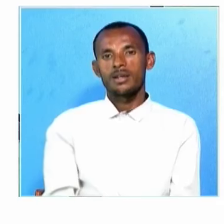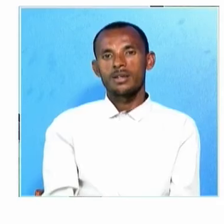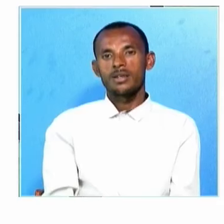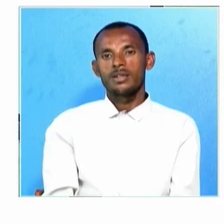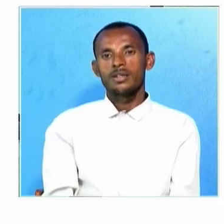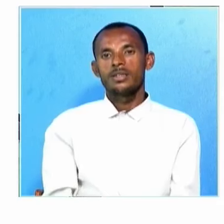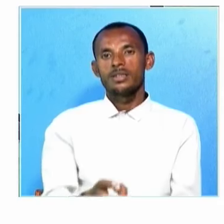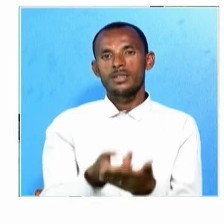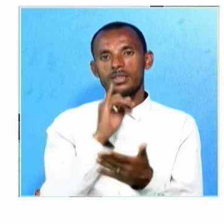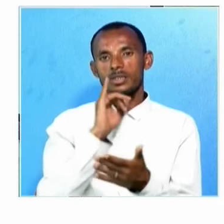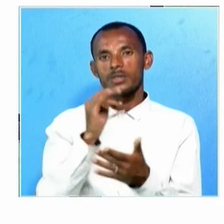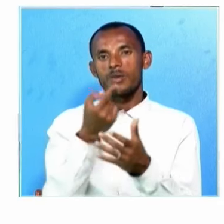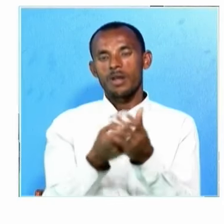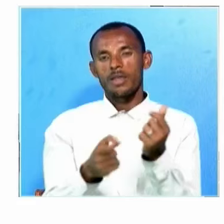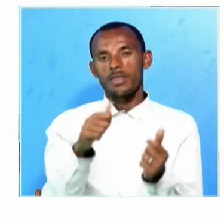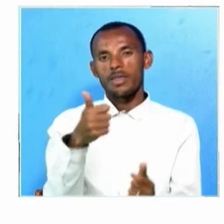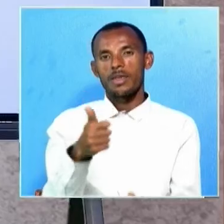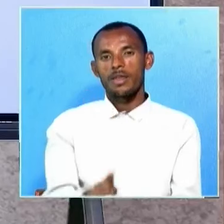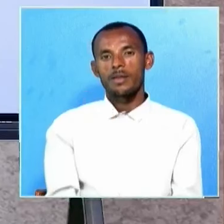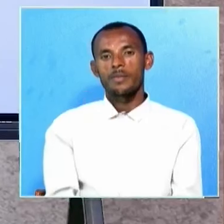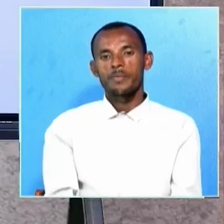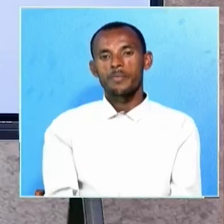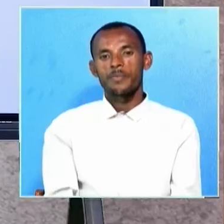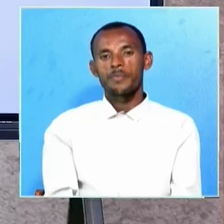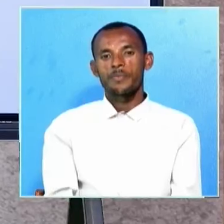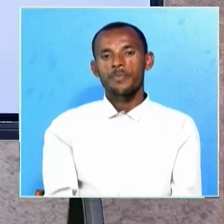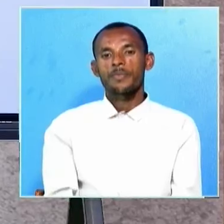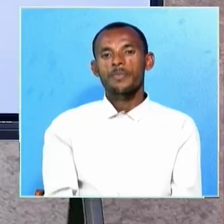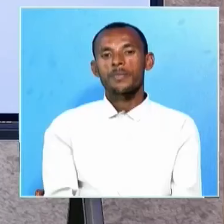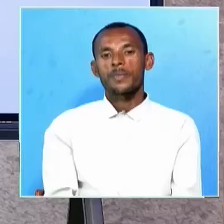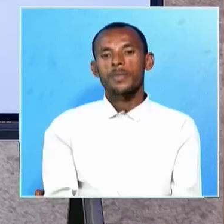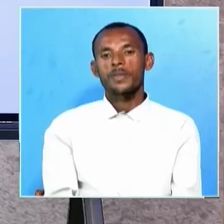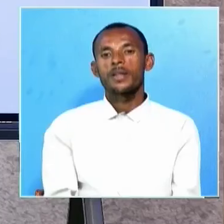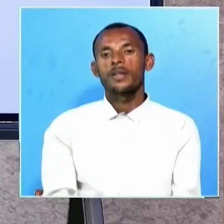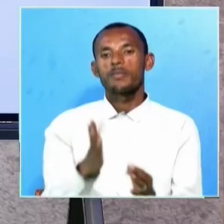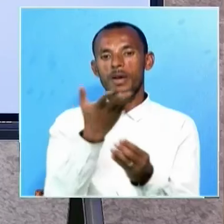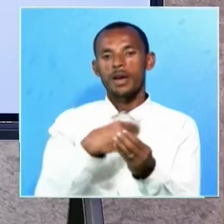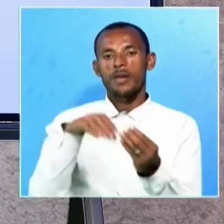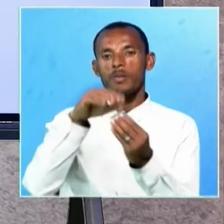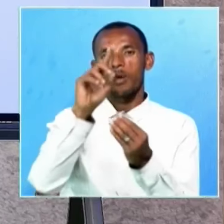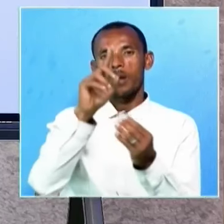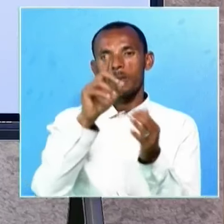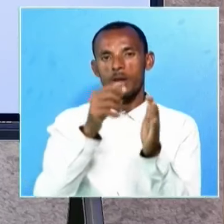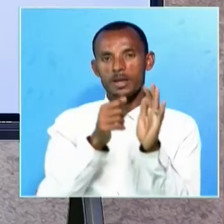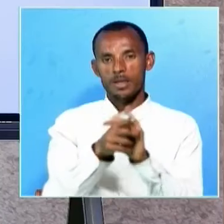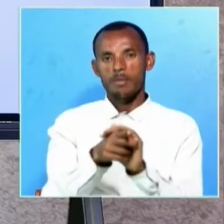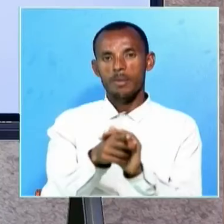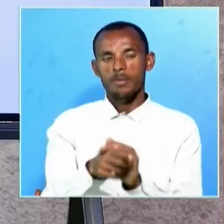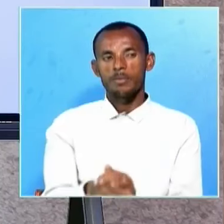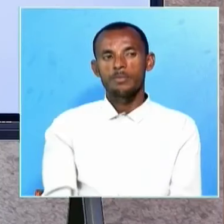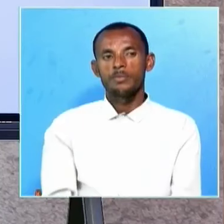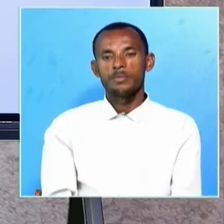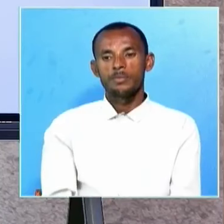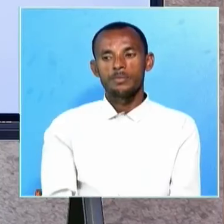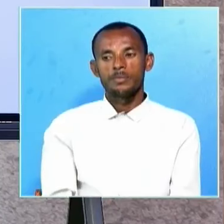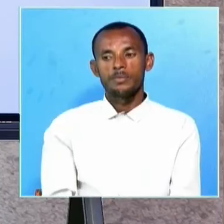will be the answer. Now, let me add one more example.